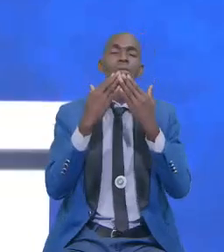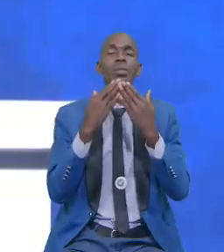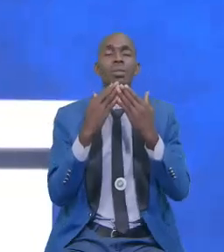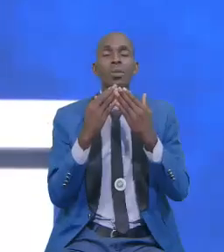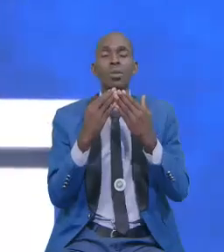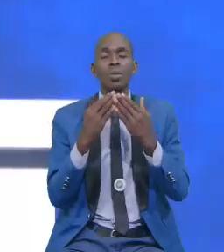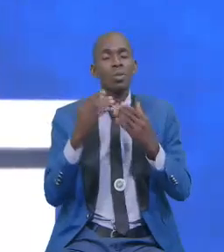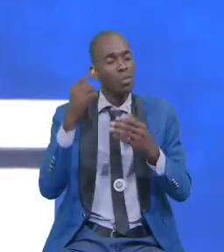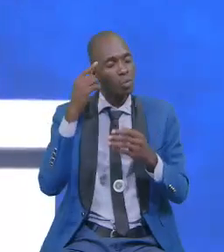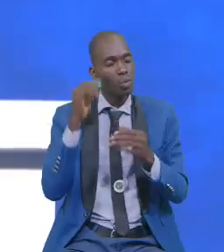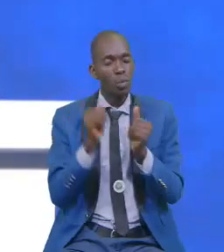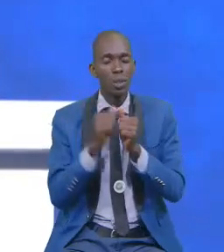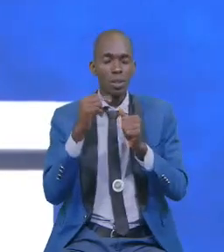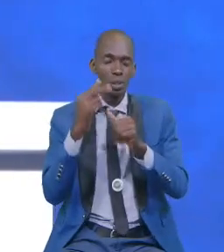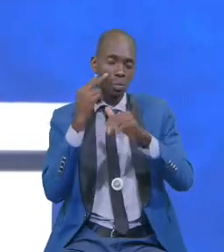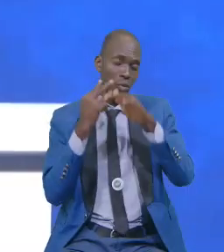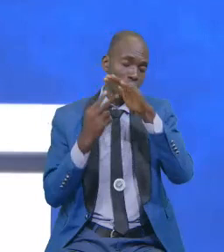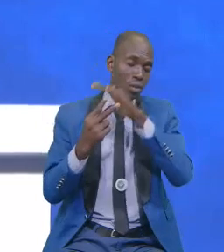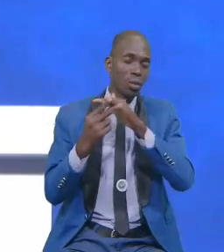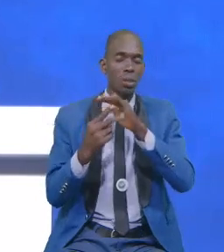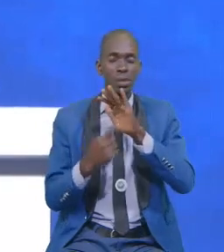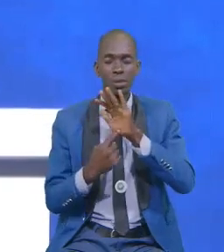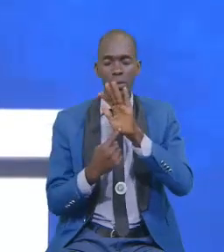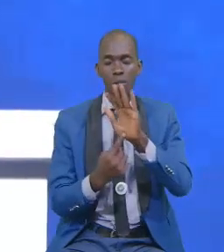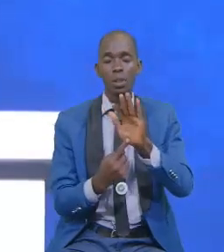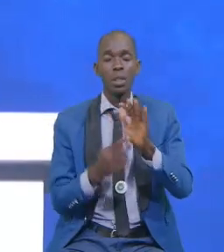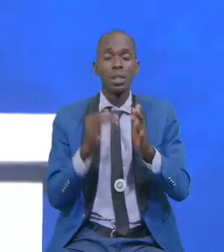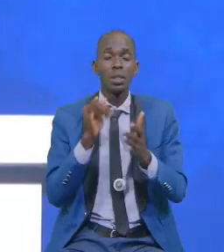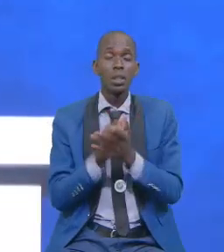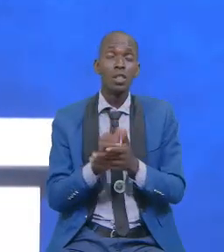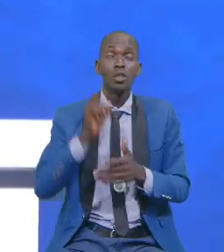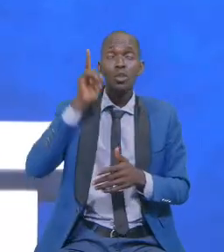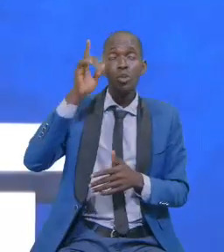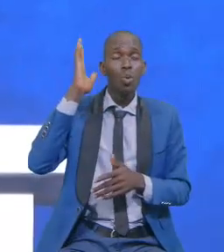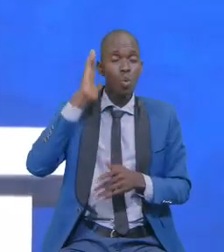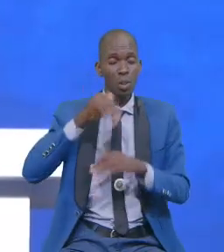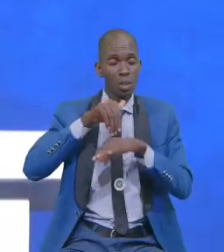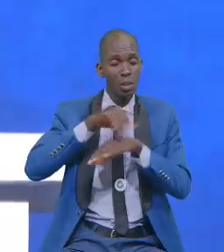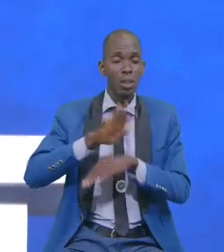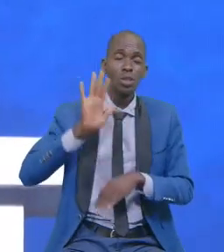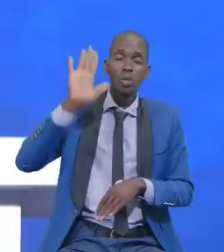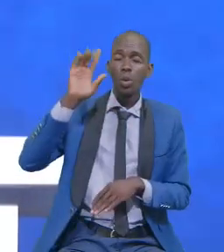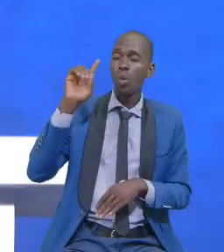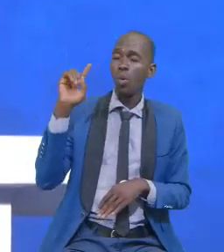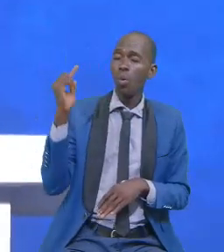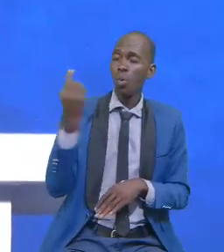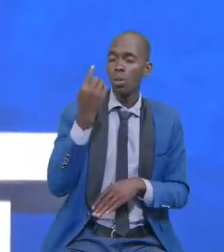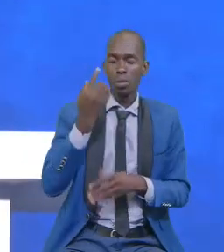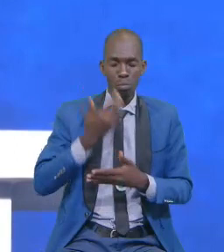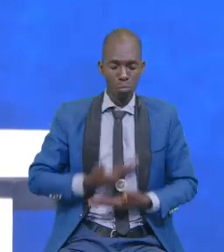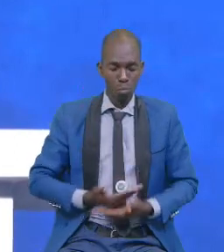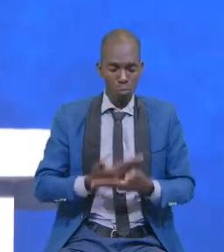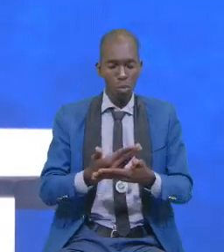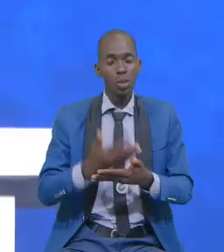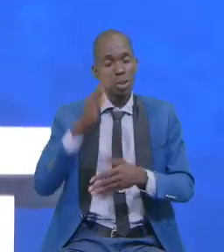predicted revelation that you will send your only begotten Son, and